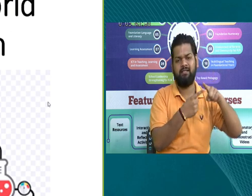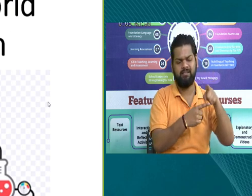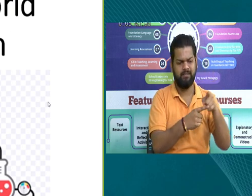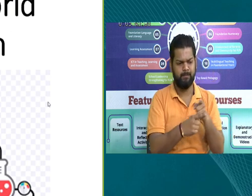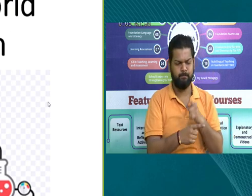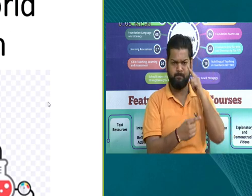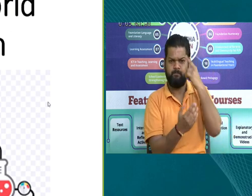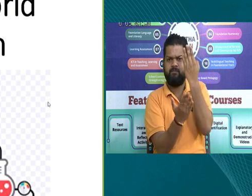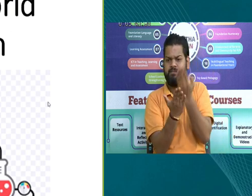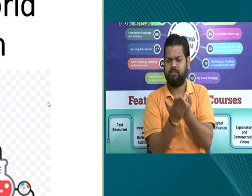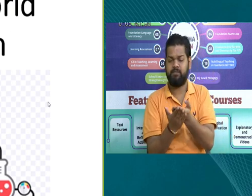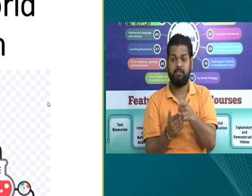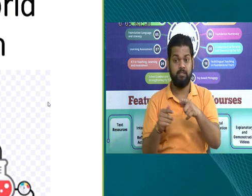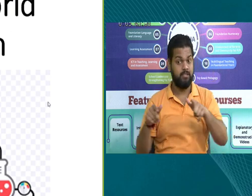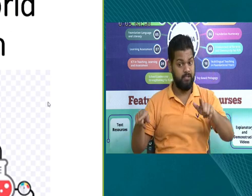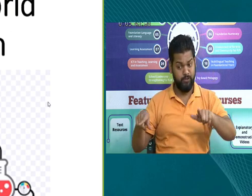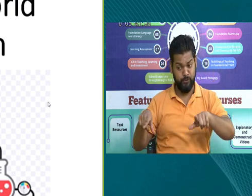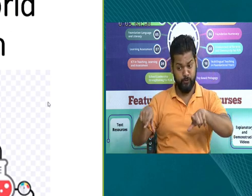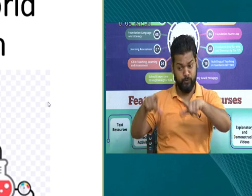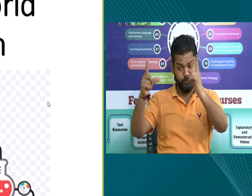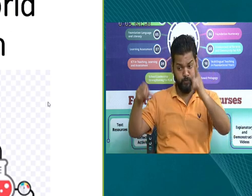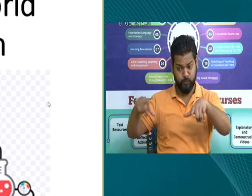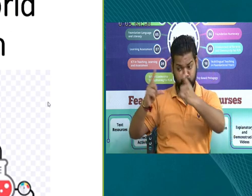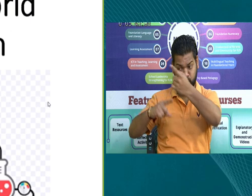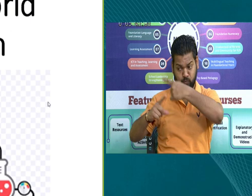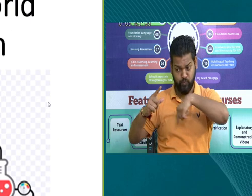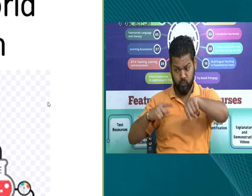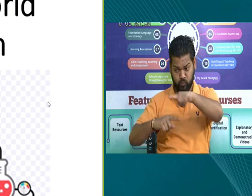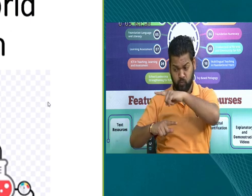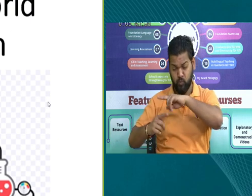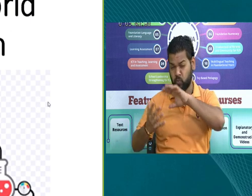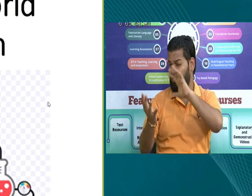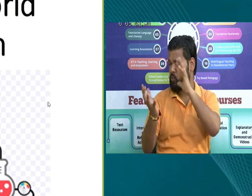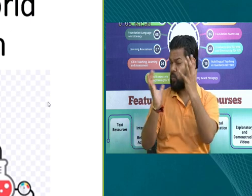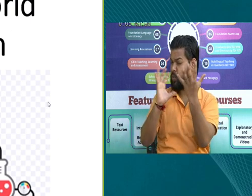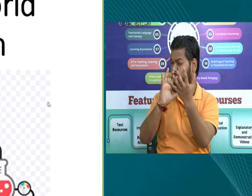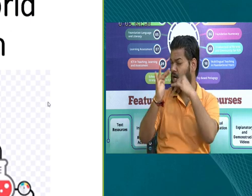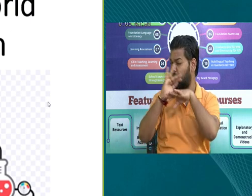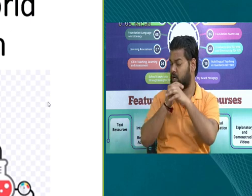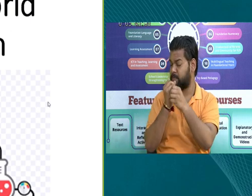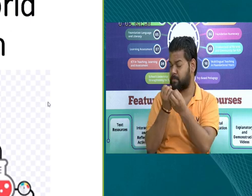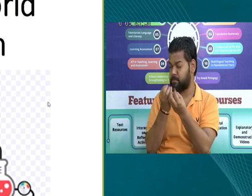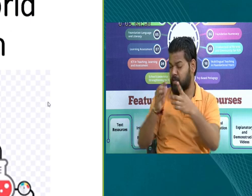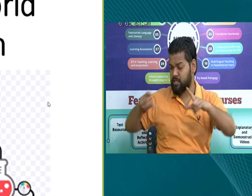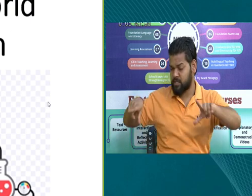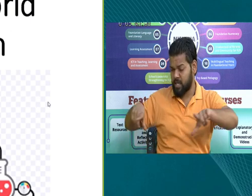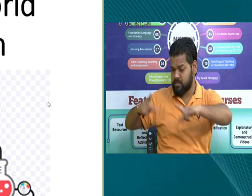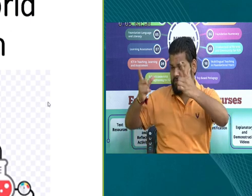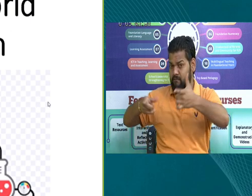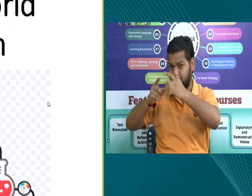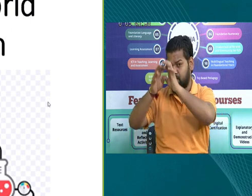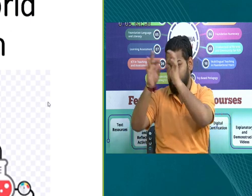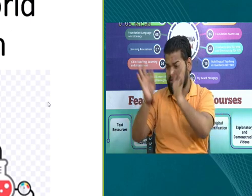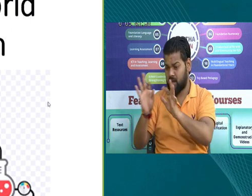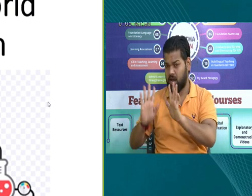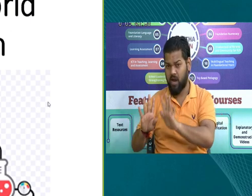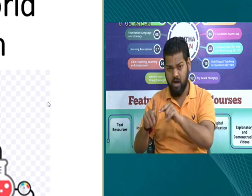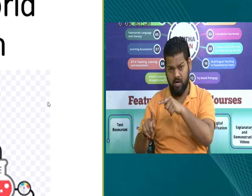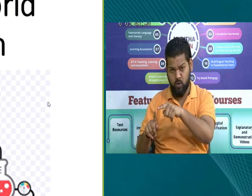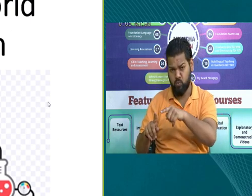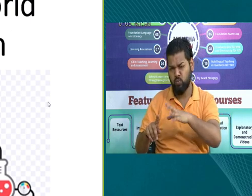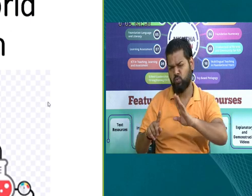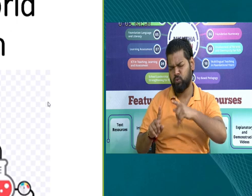said that the tree was the oldest living thing in the world. There are many trees in the world whom we talk about